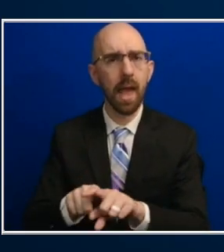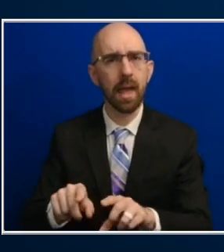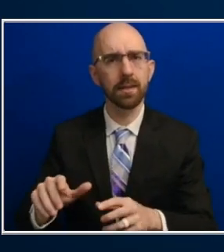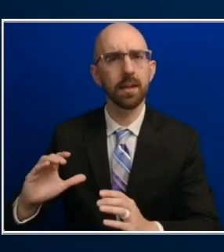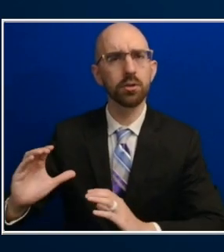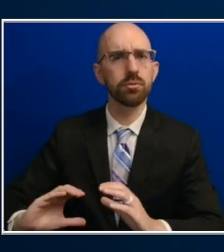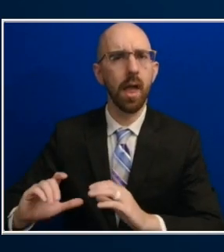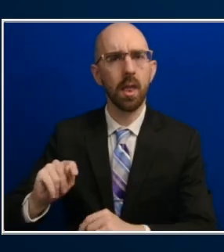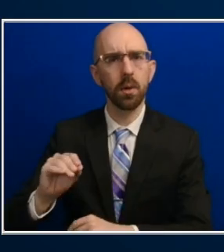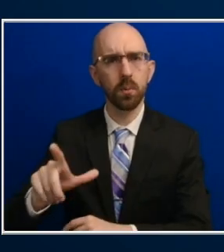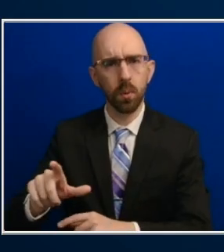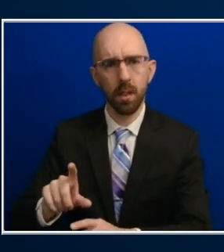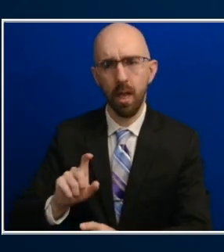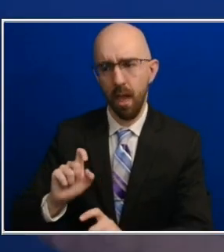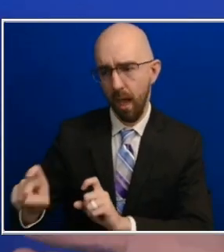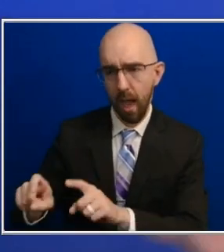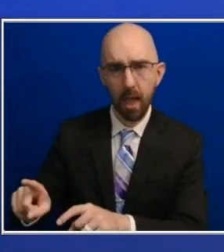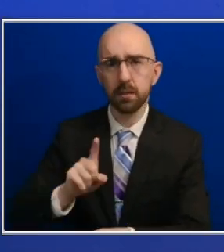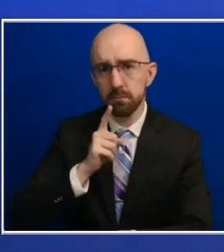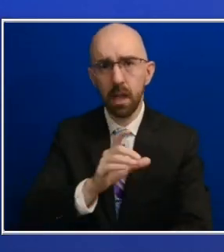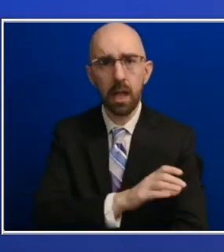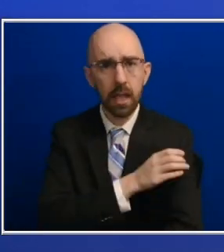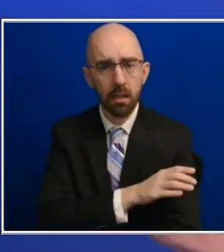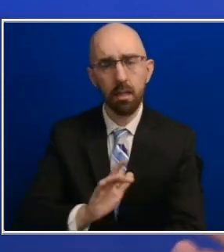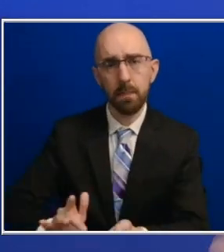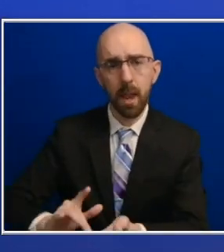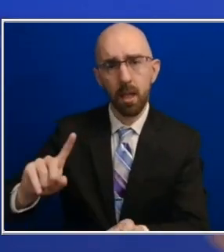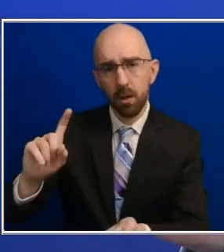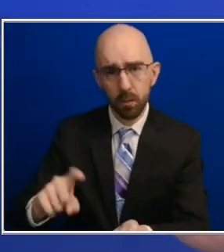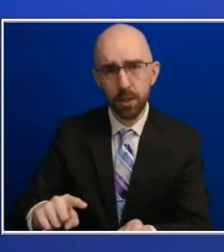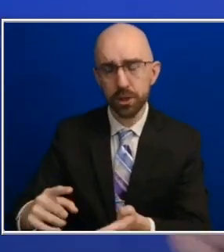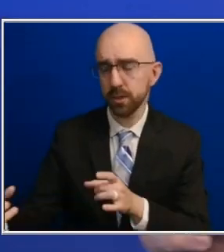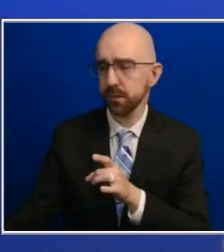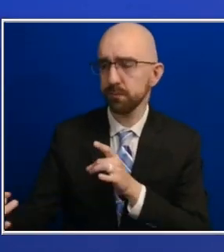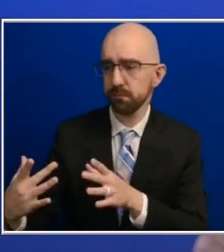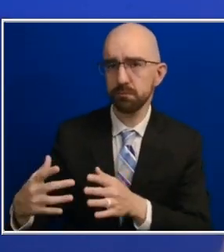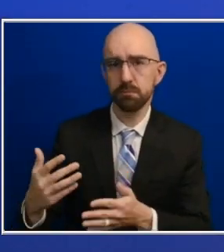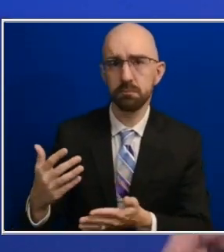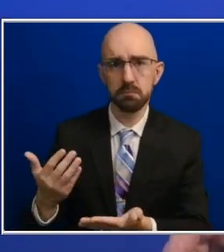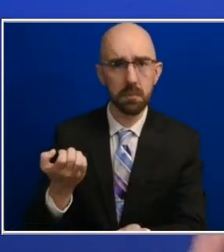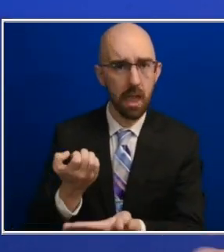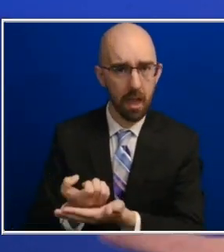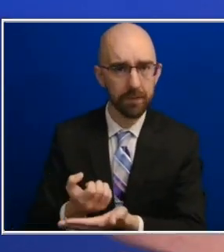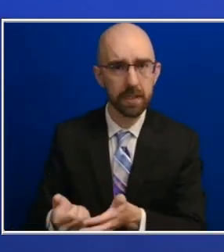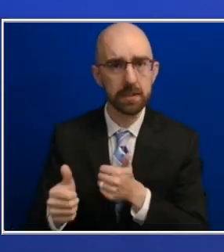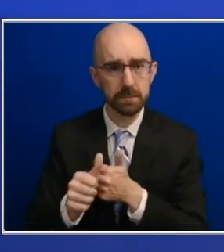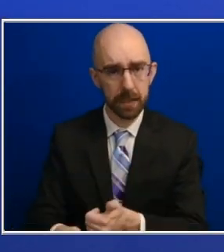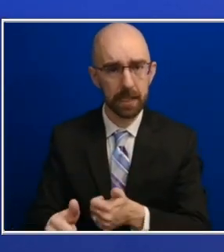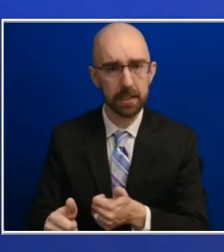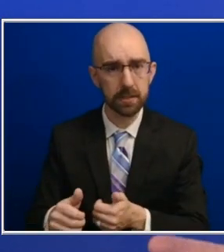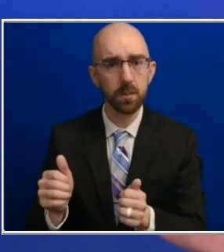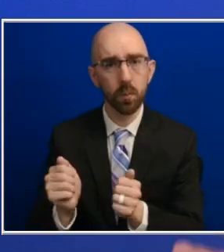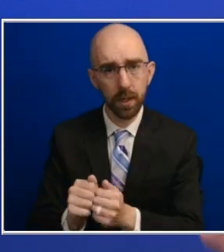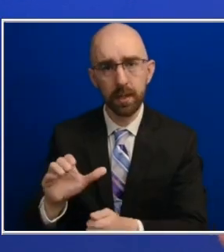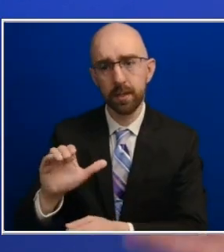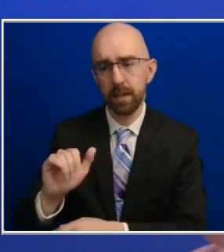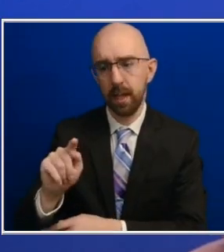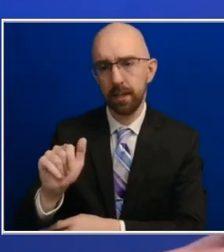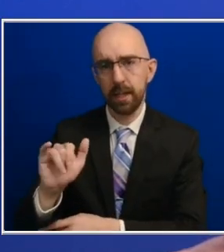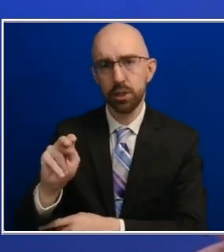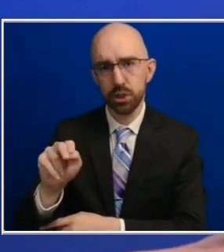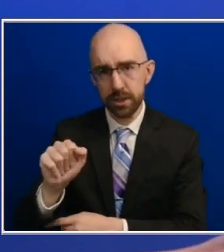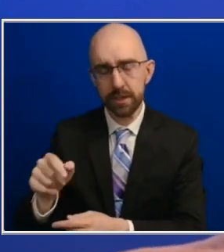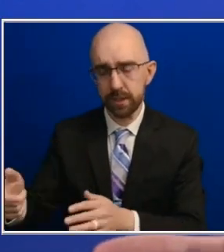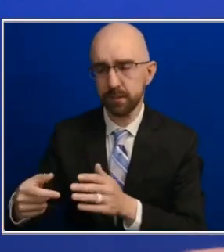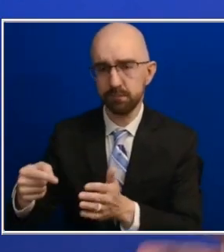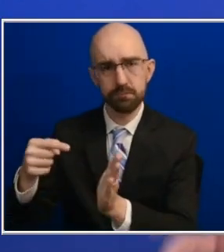ask it actual clinical medical questions and get back very evidence-based with citations discussion. And it's not